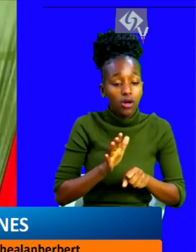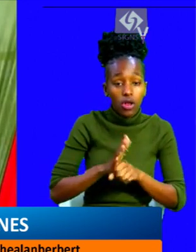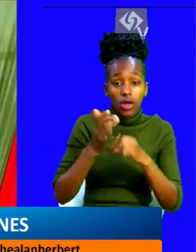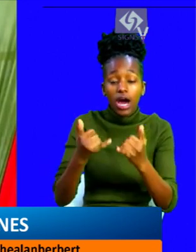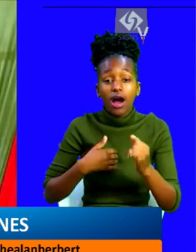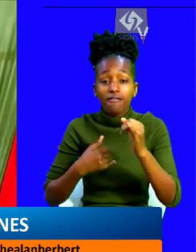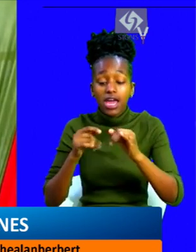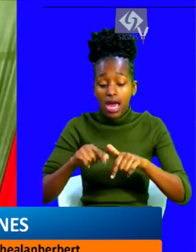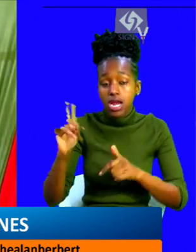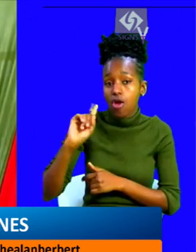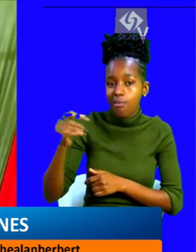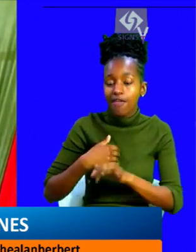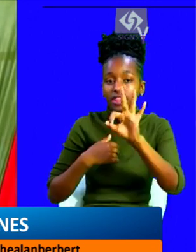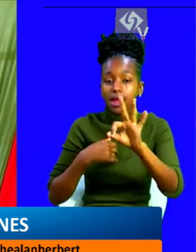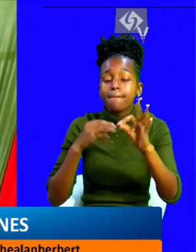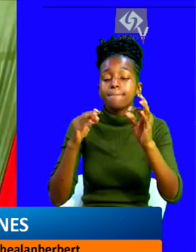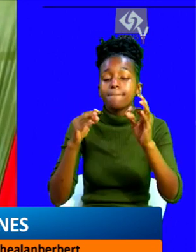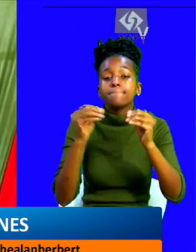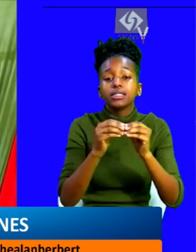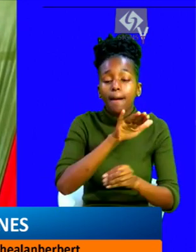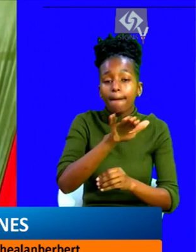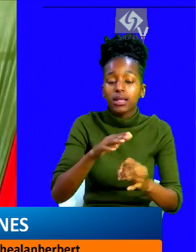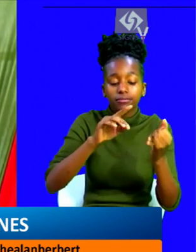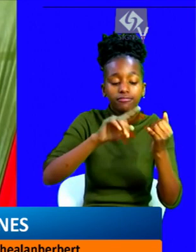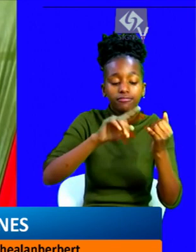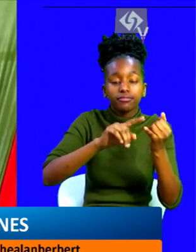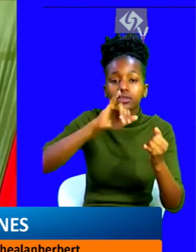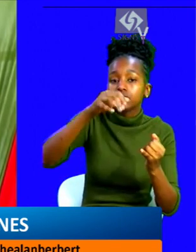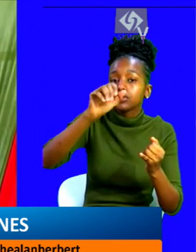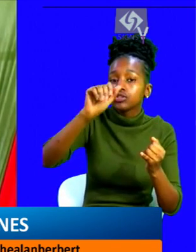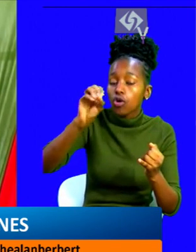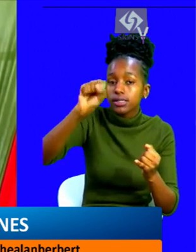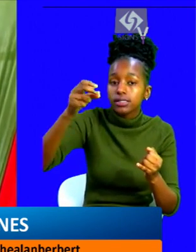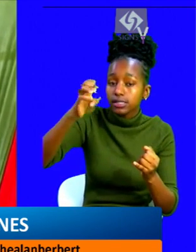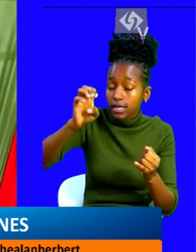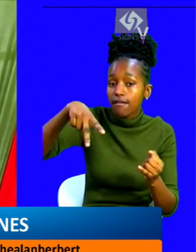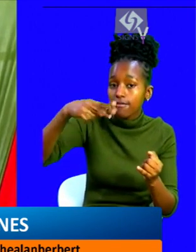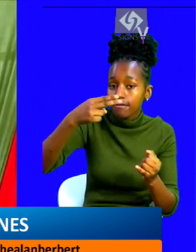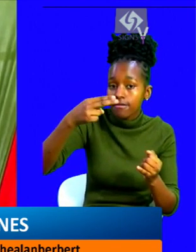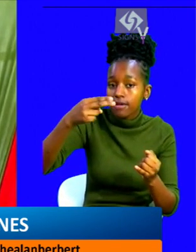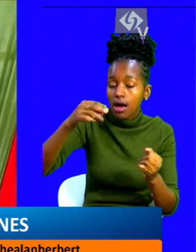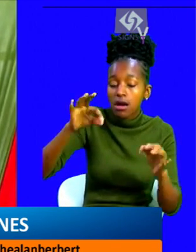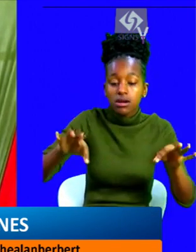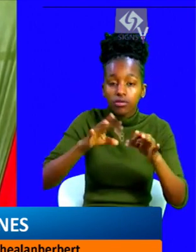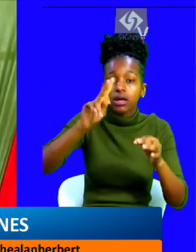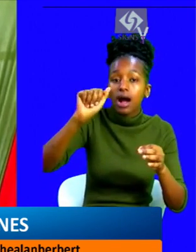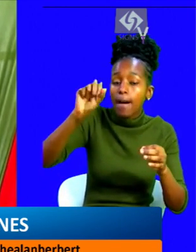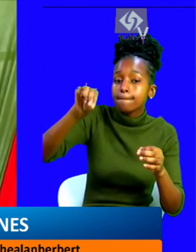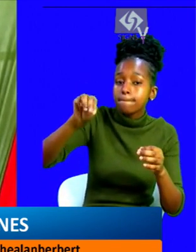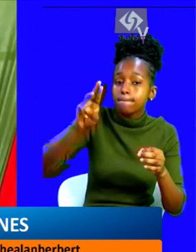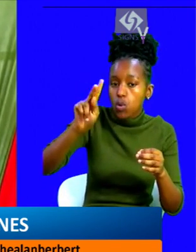as much as they can. Our voices must be heard. In Nairobi, we will have 3 convergence